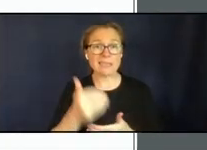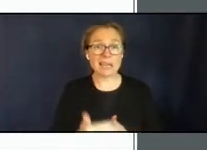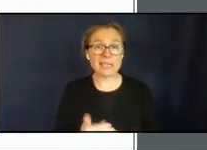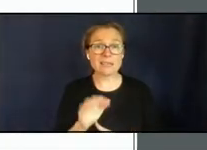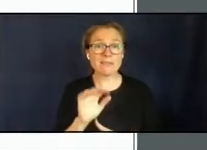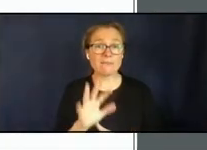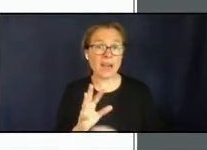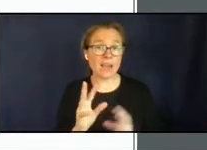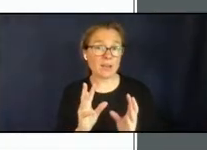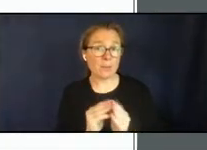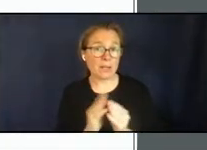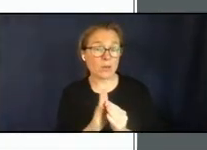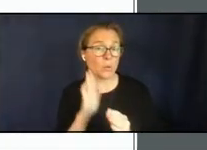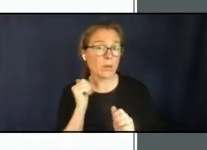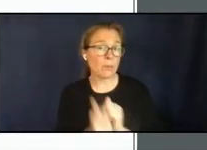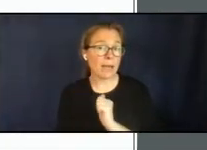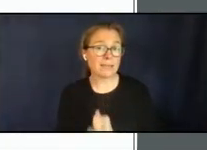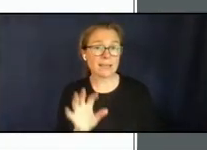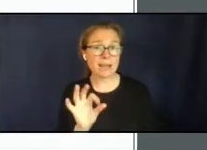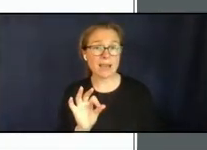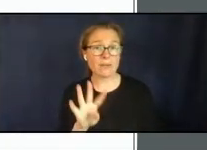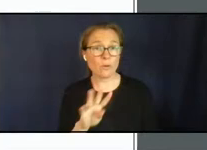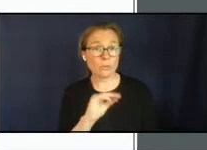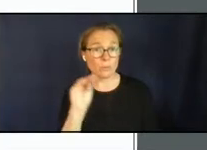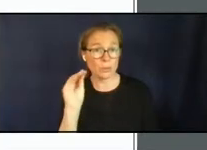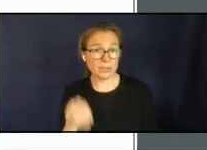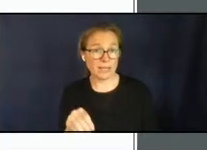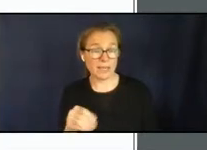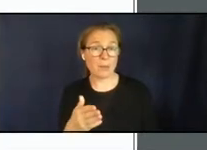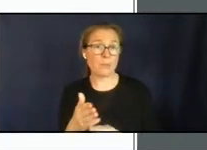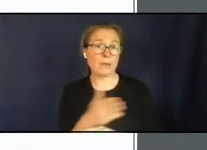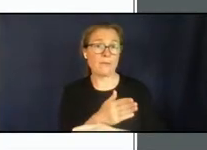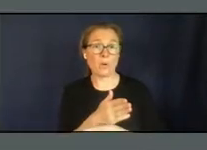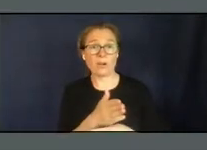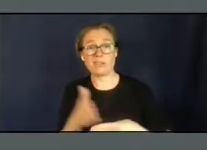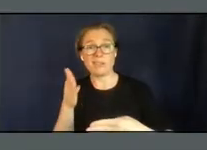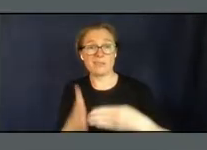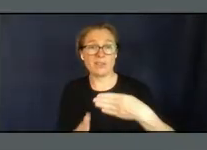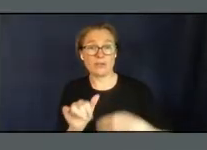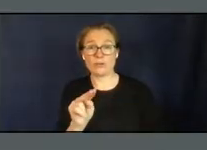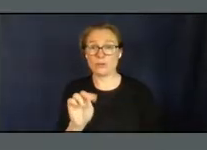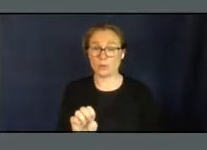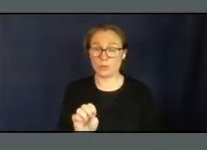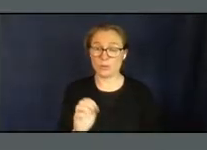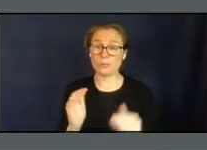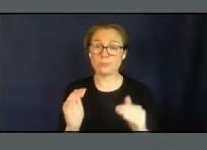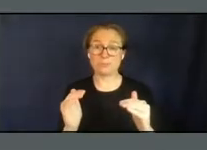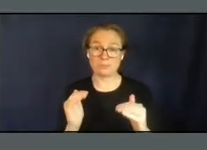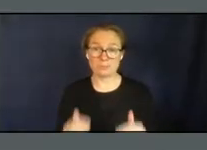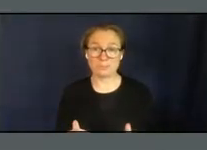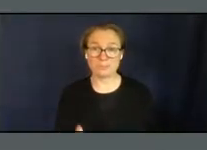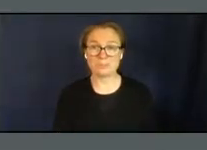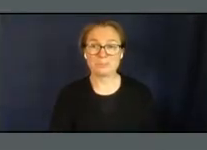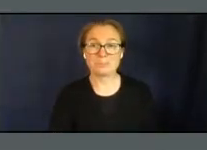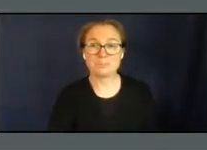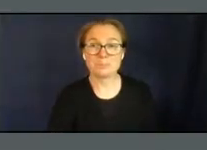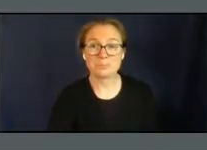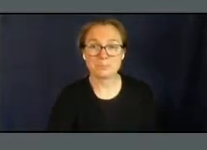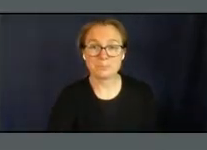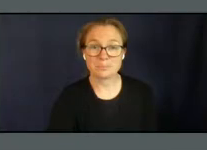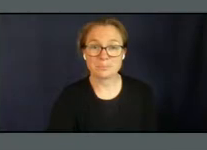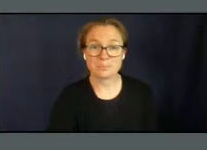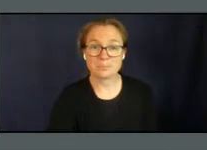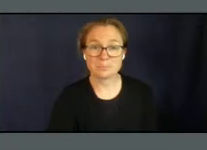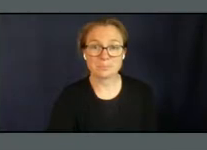94% completed by the end of June. Next slide, please. This is